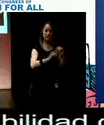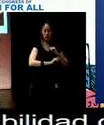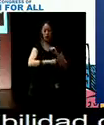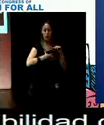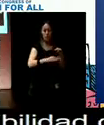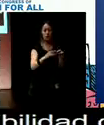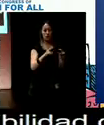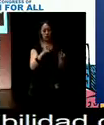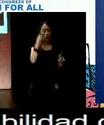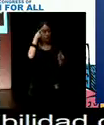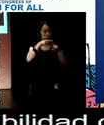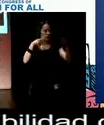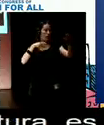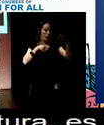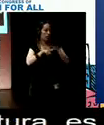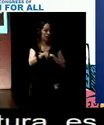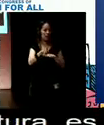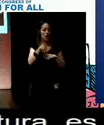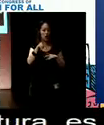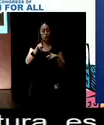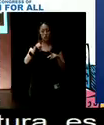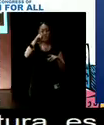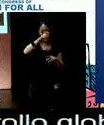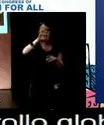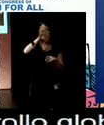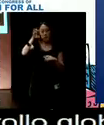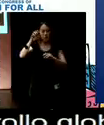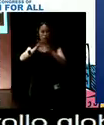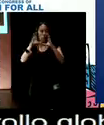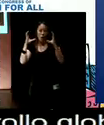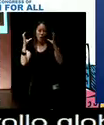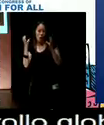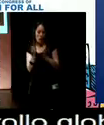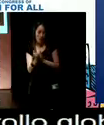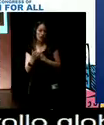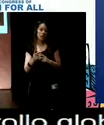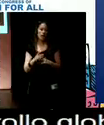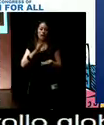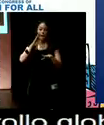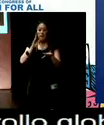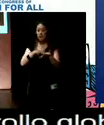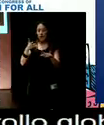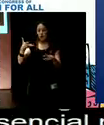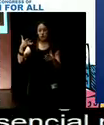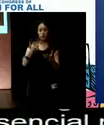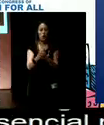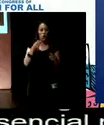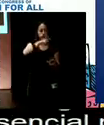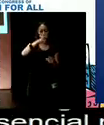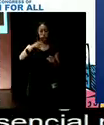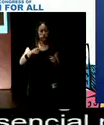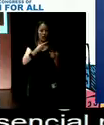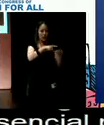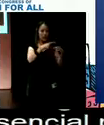a strategic sector when developing economic in the